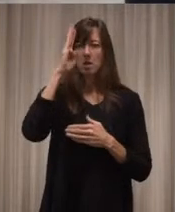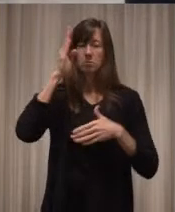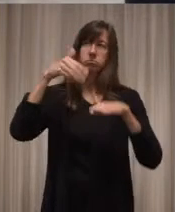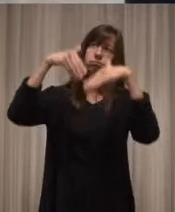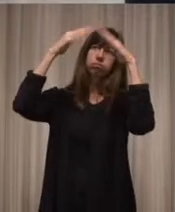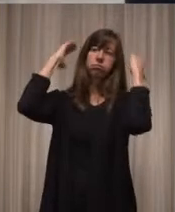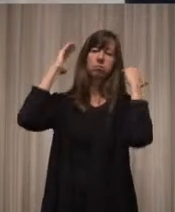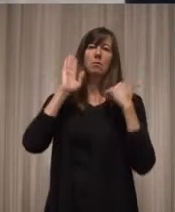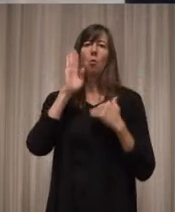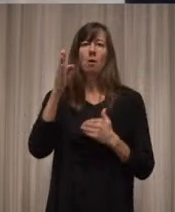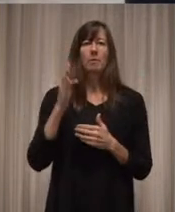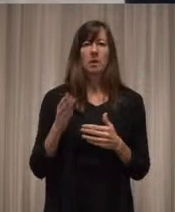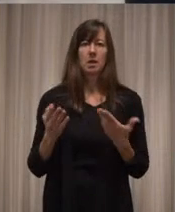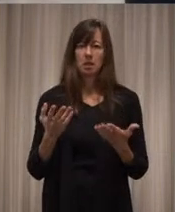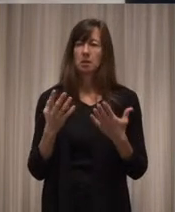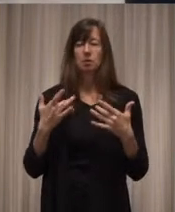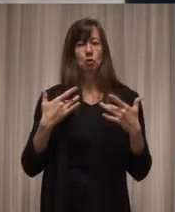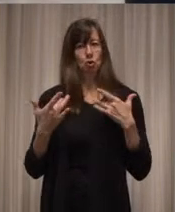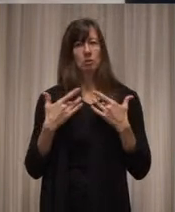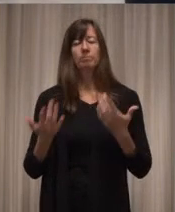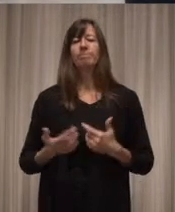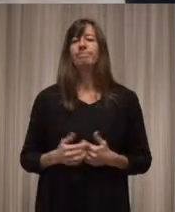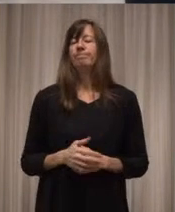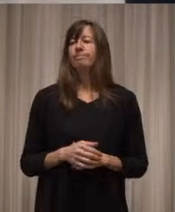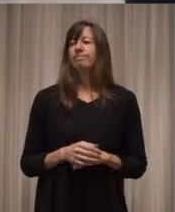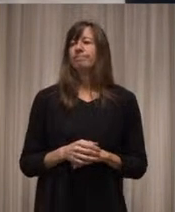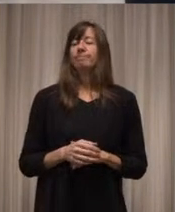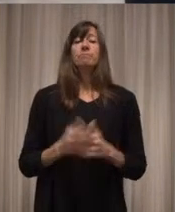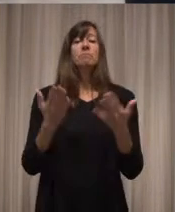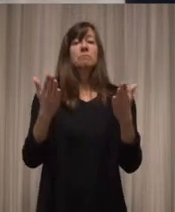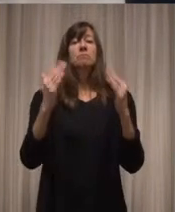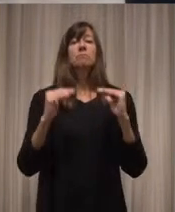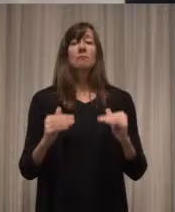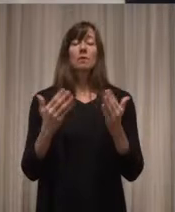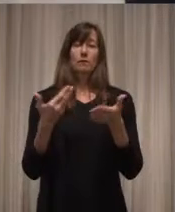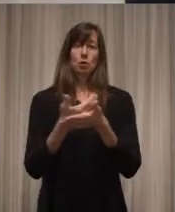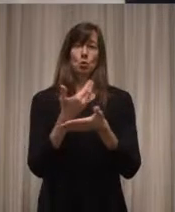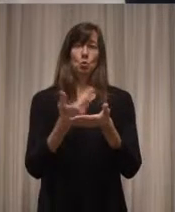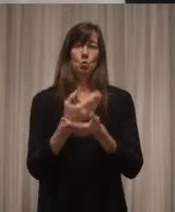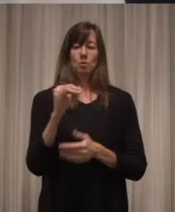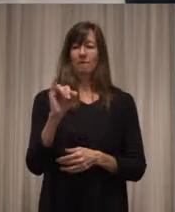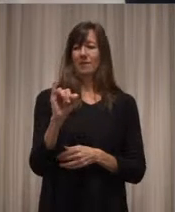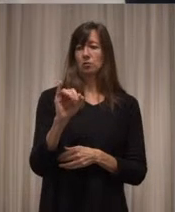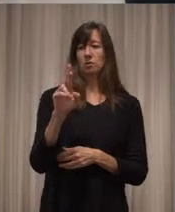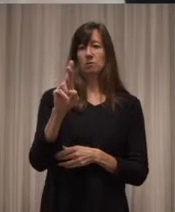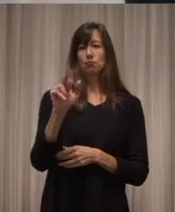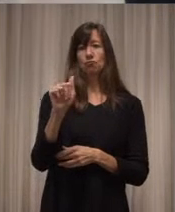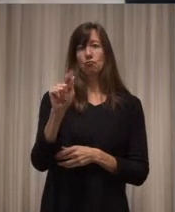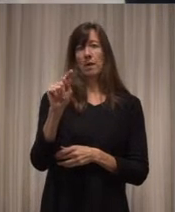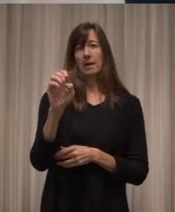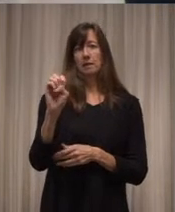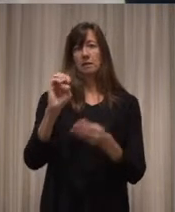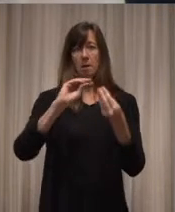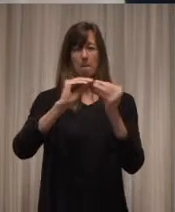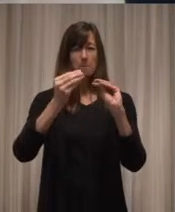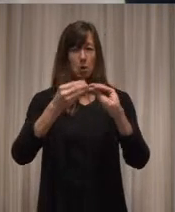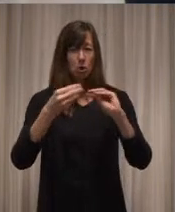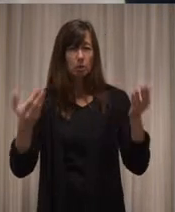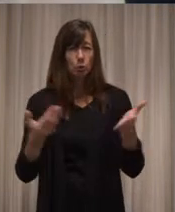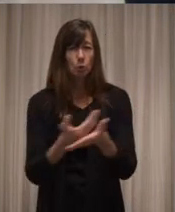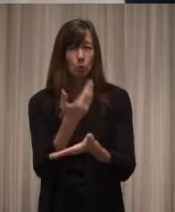to a concerning point. In terms of the new infection rate number, again, this